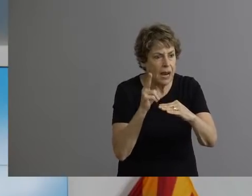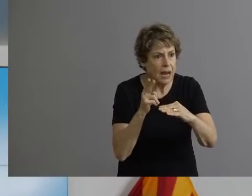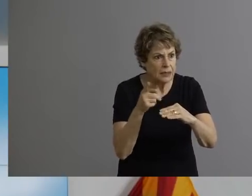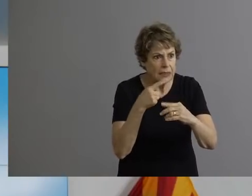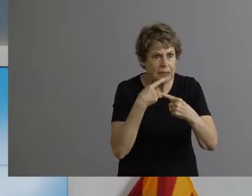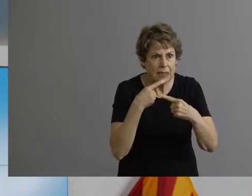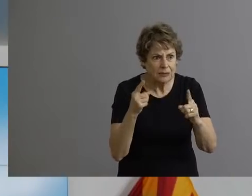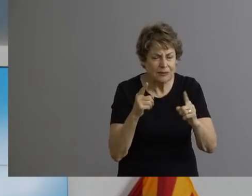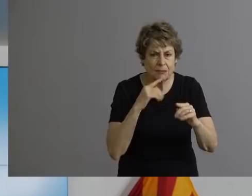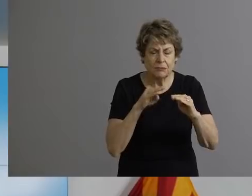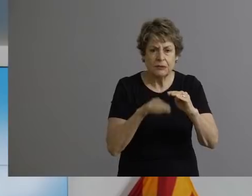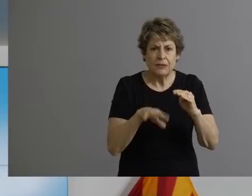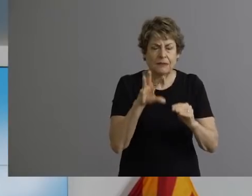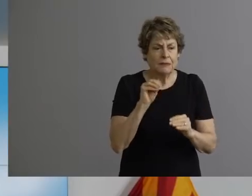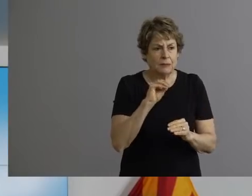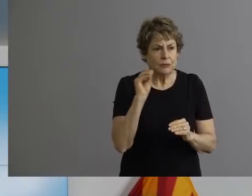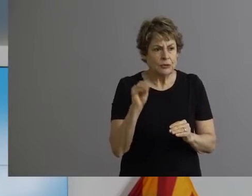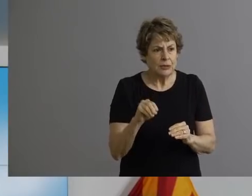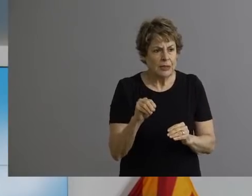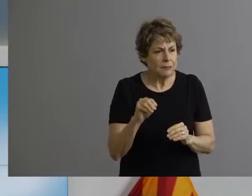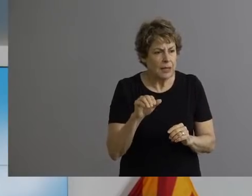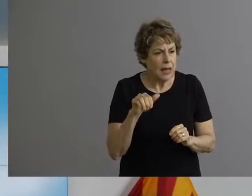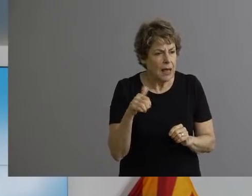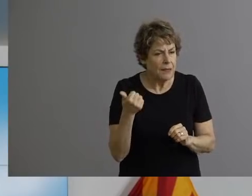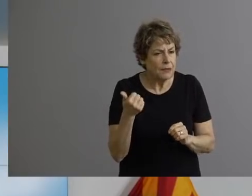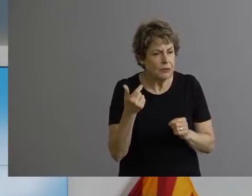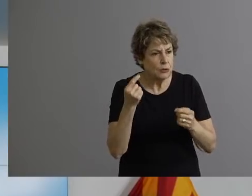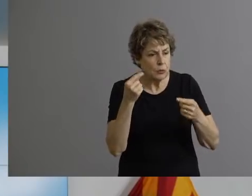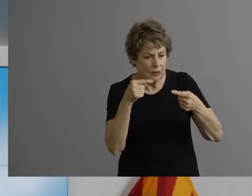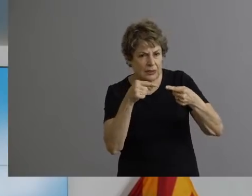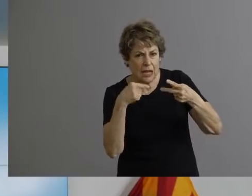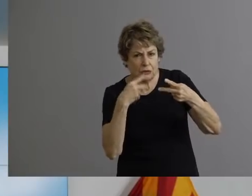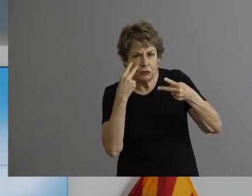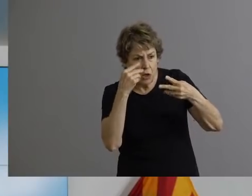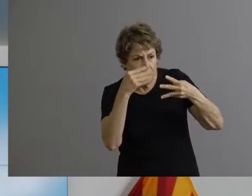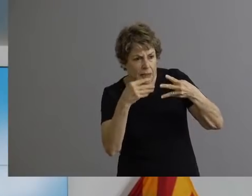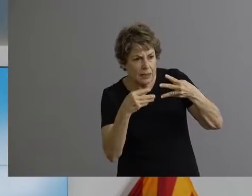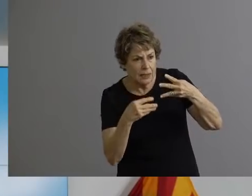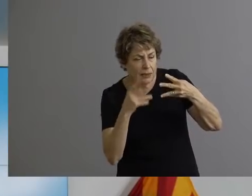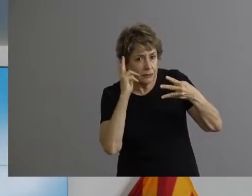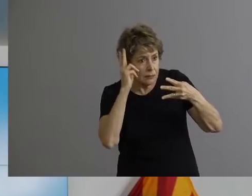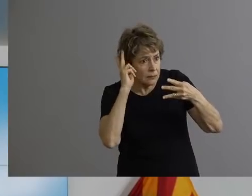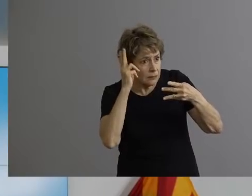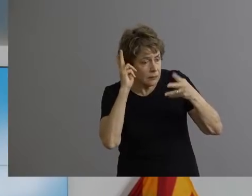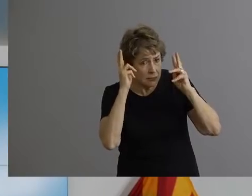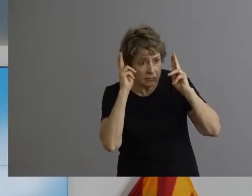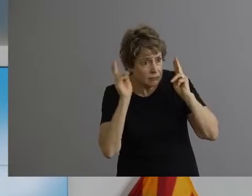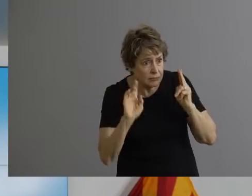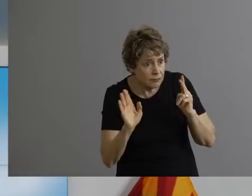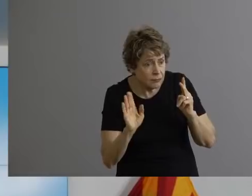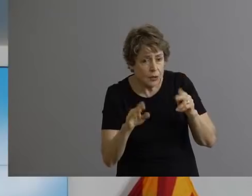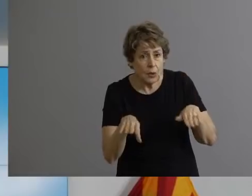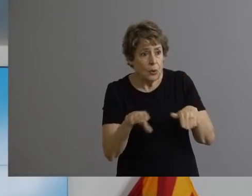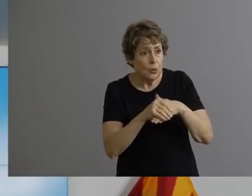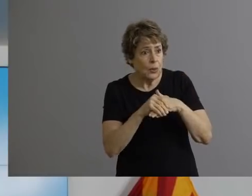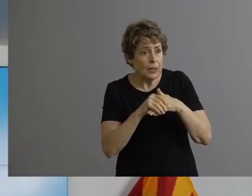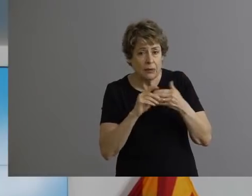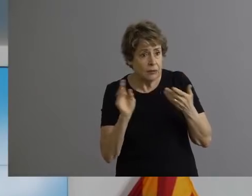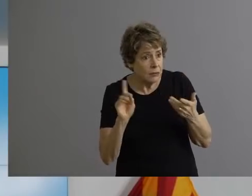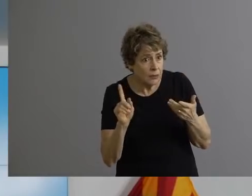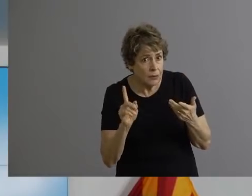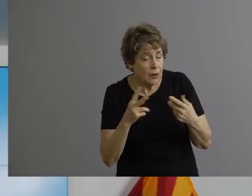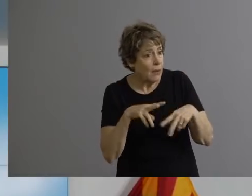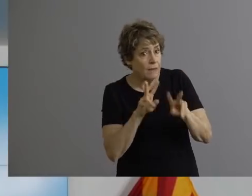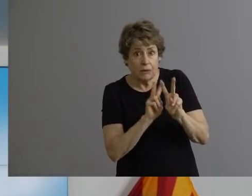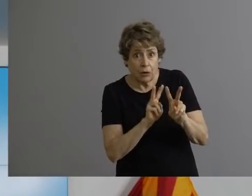about the other activities shown in that category, that same one, salons, barbershops, weddings, funerals? Why is there no action